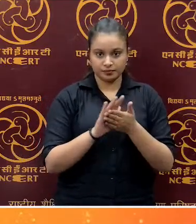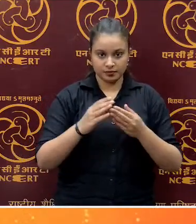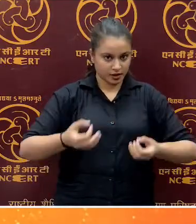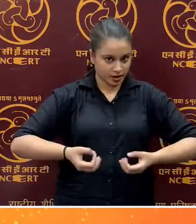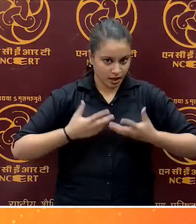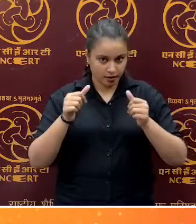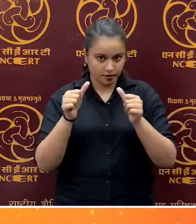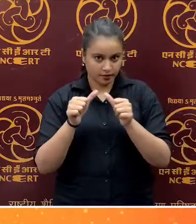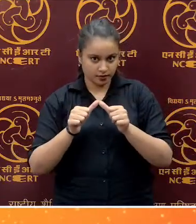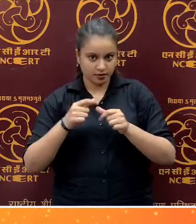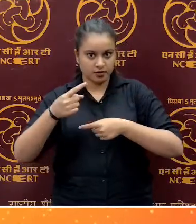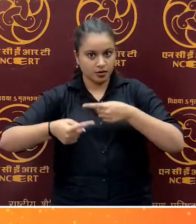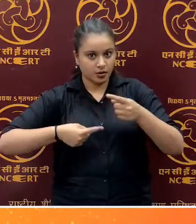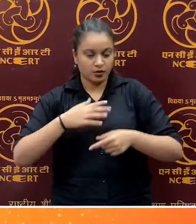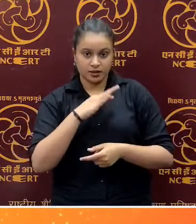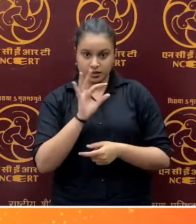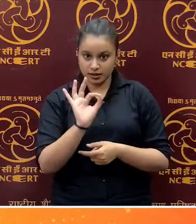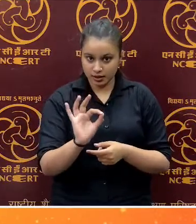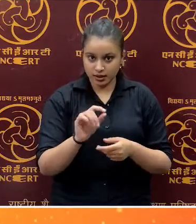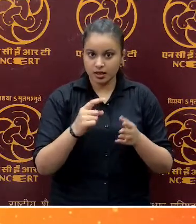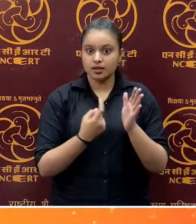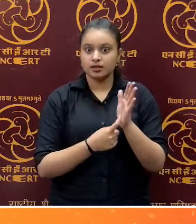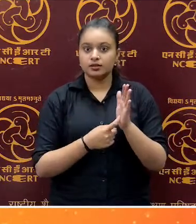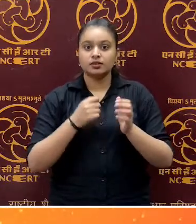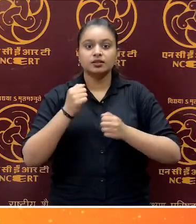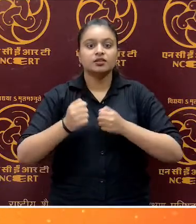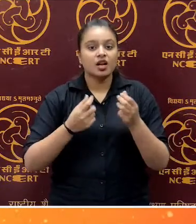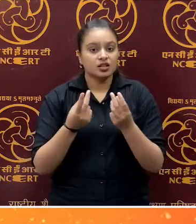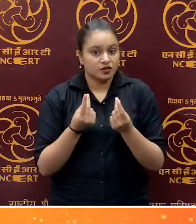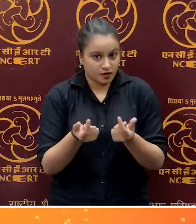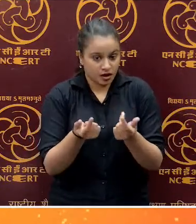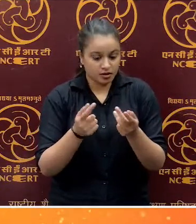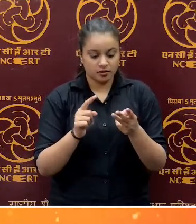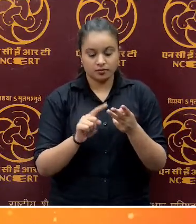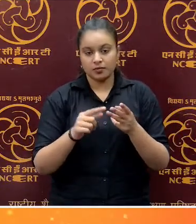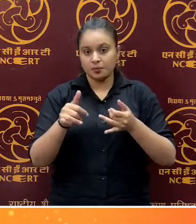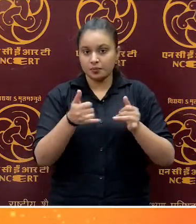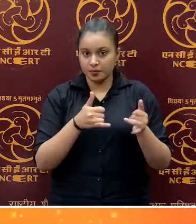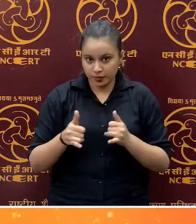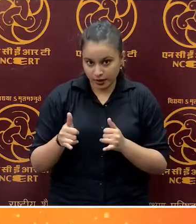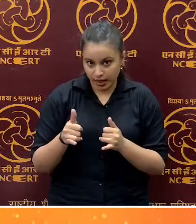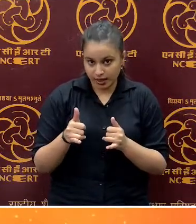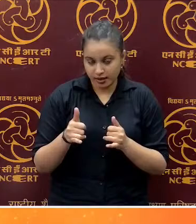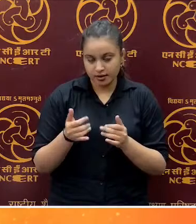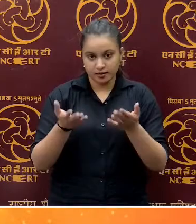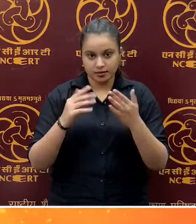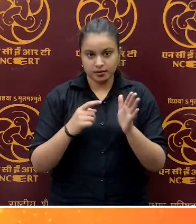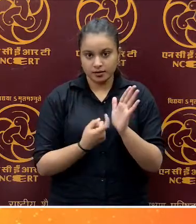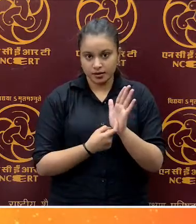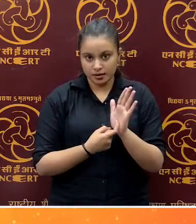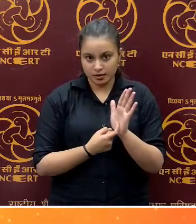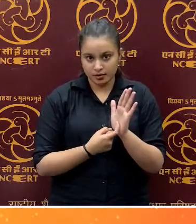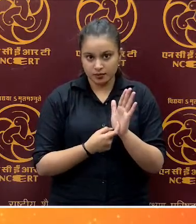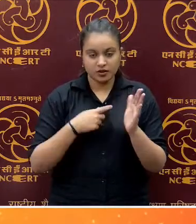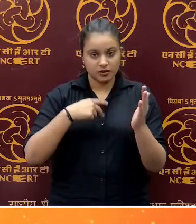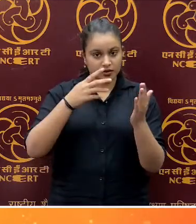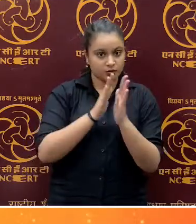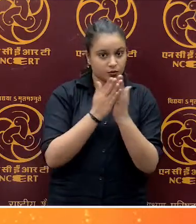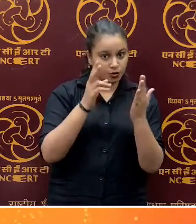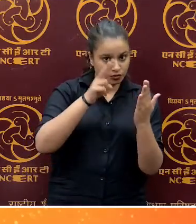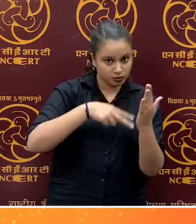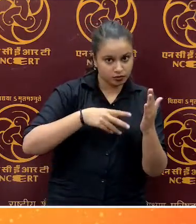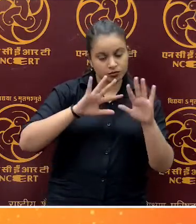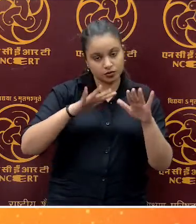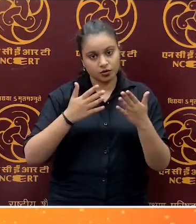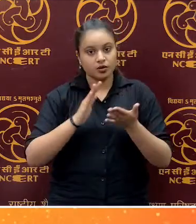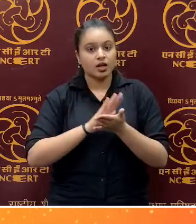happy, A for always kind, R for runs fast, and P for plays with friends, R for reads book, and E for eats healthy